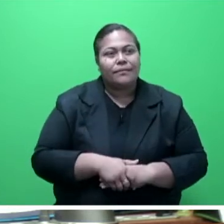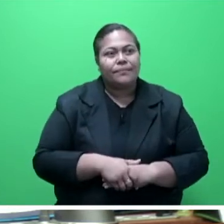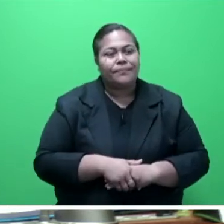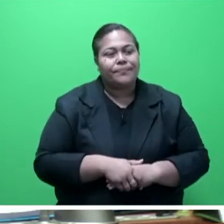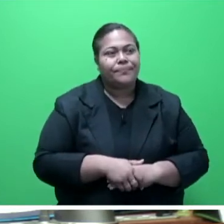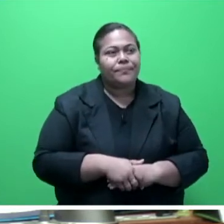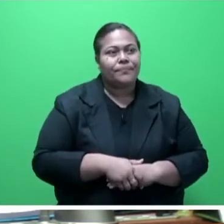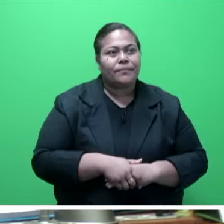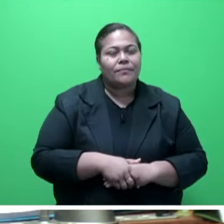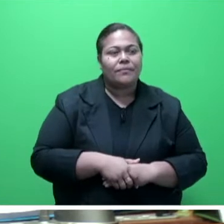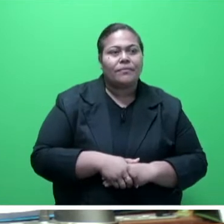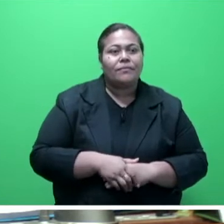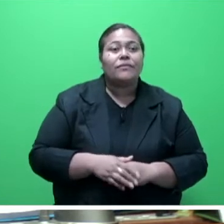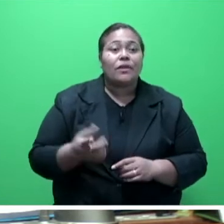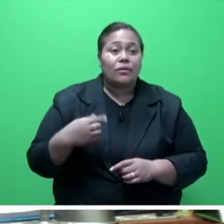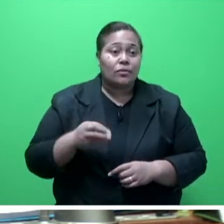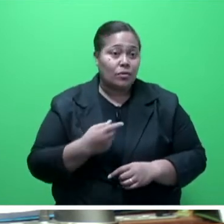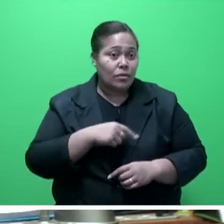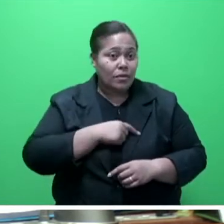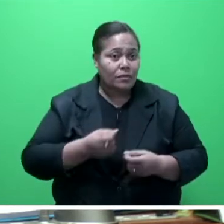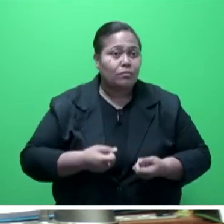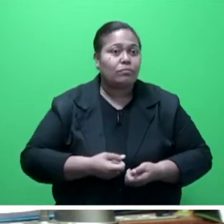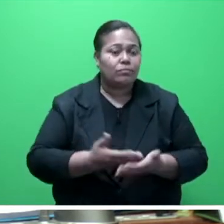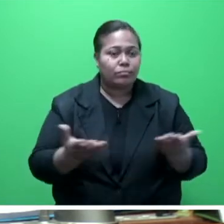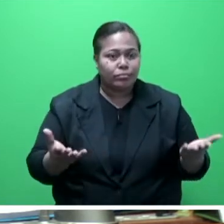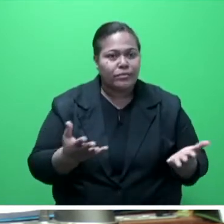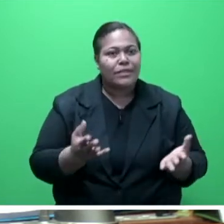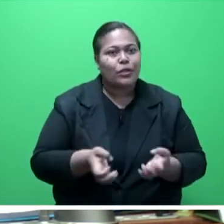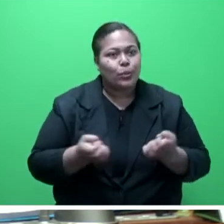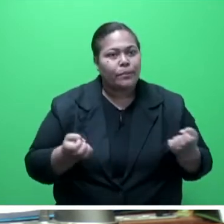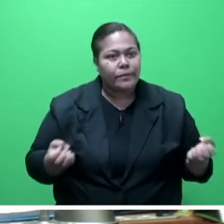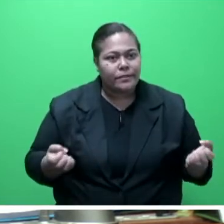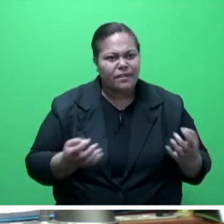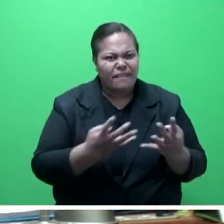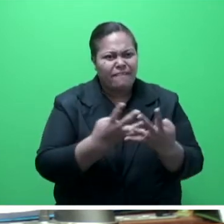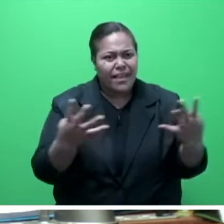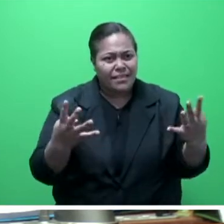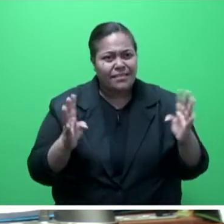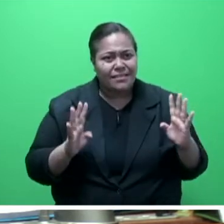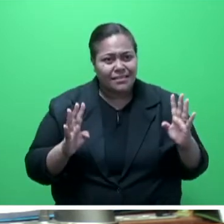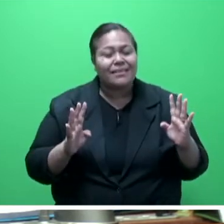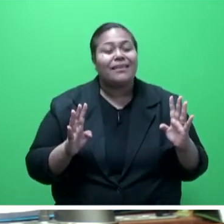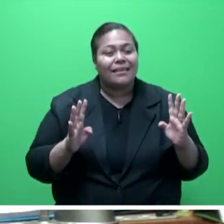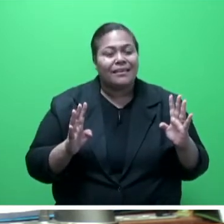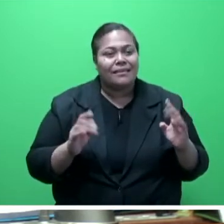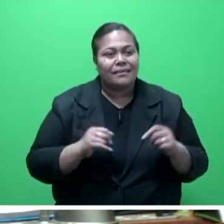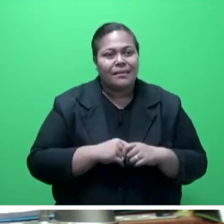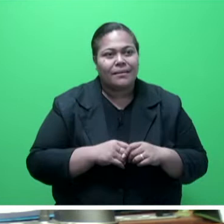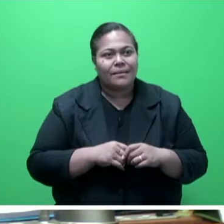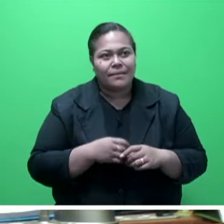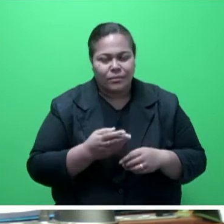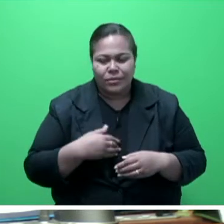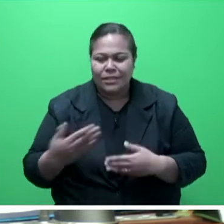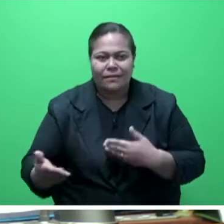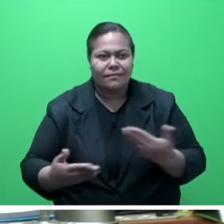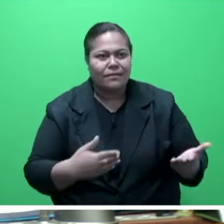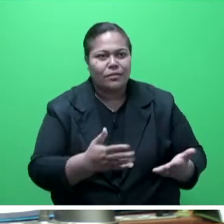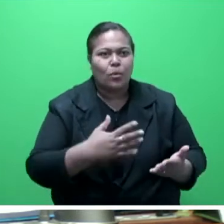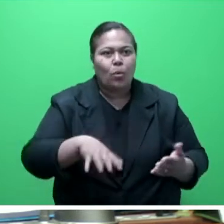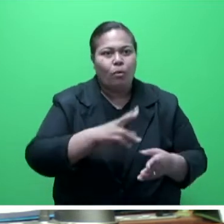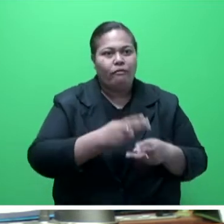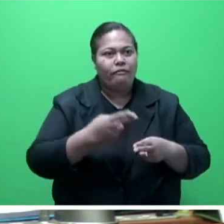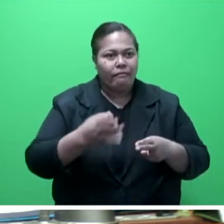in the progress of now giving out the fencing material. So that fencing material will be given out to both beef cattle, dairy cattle, as well